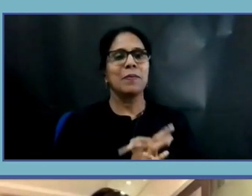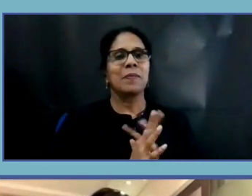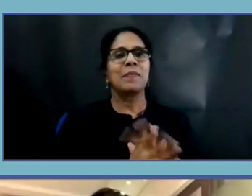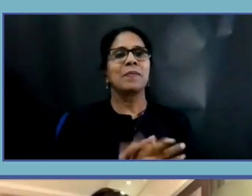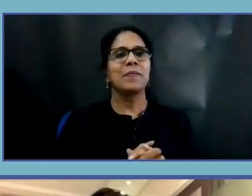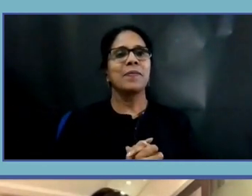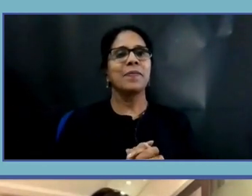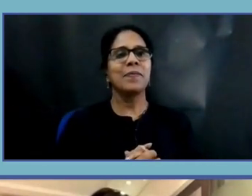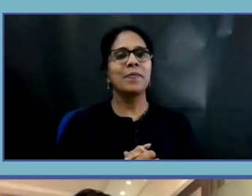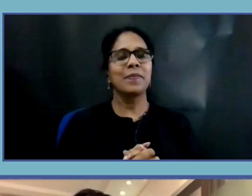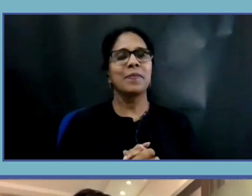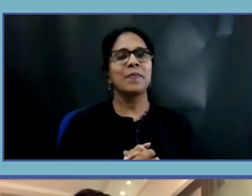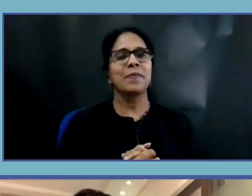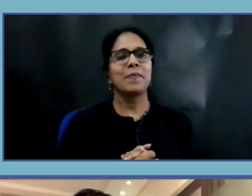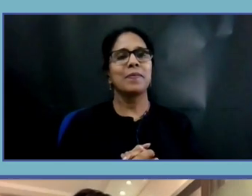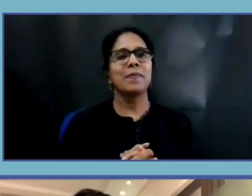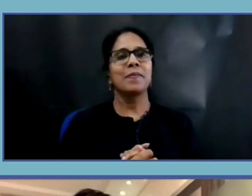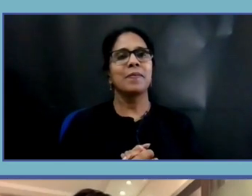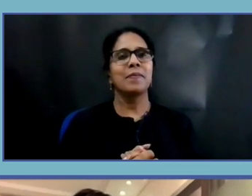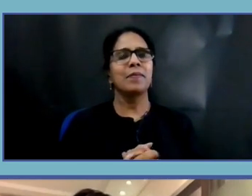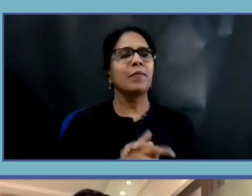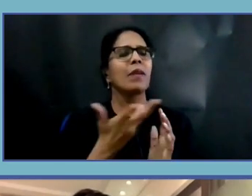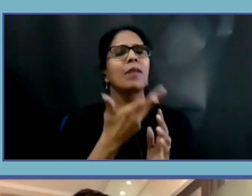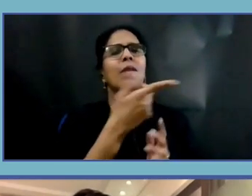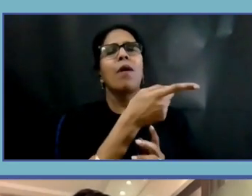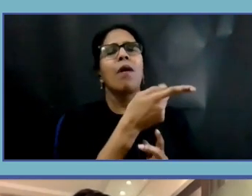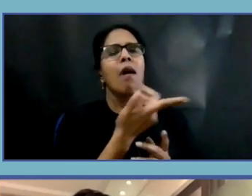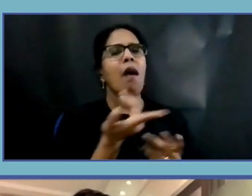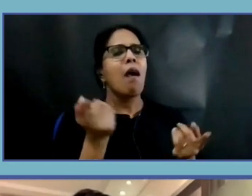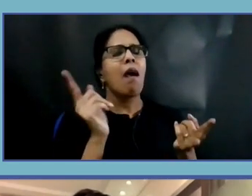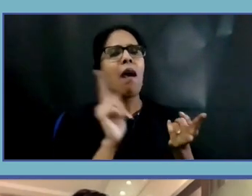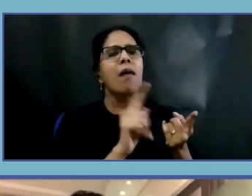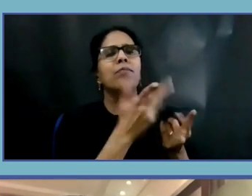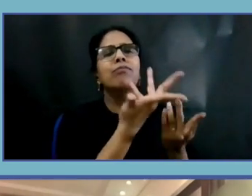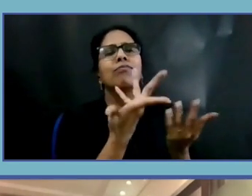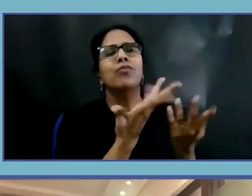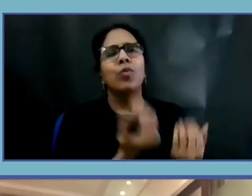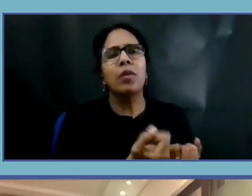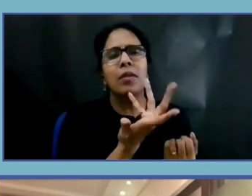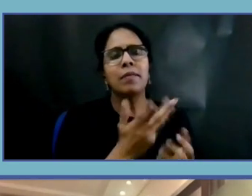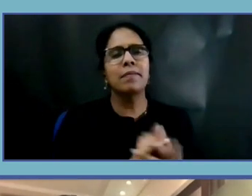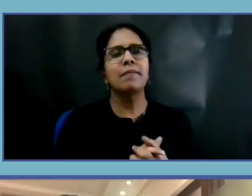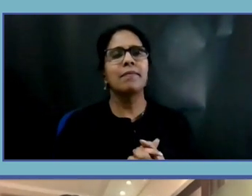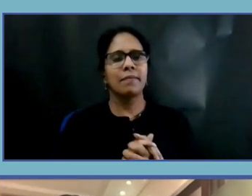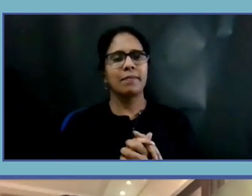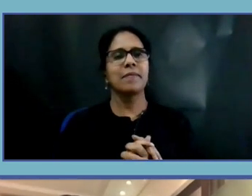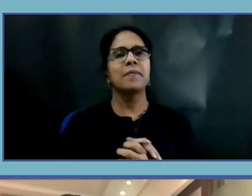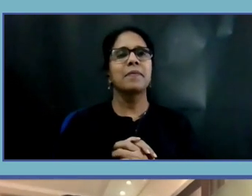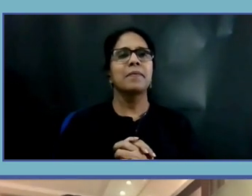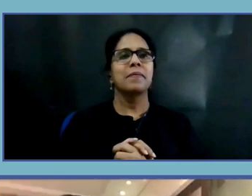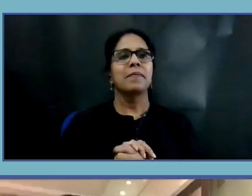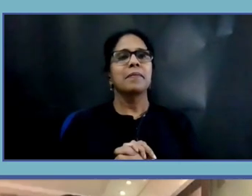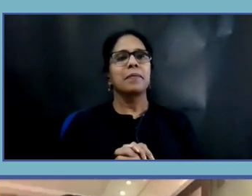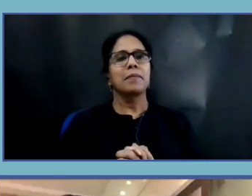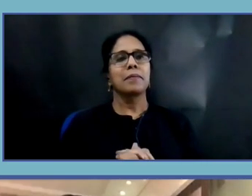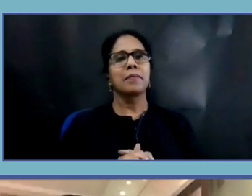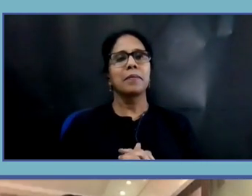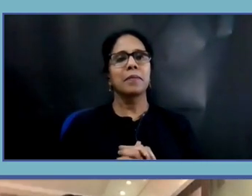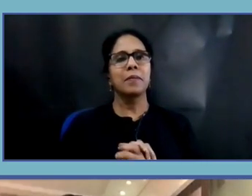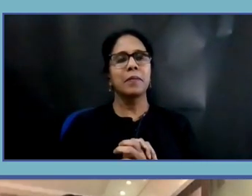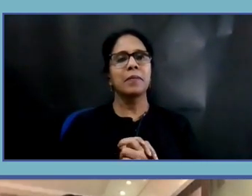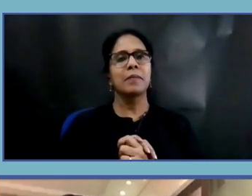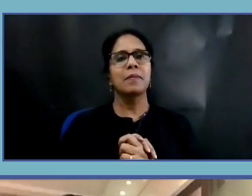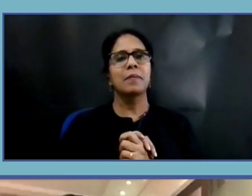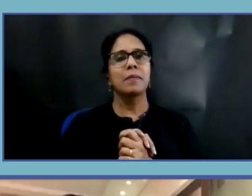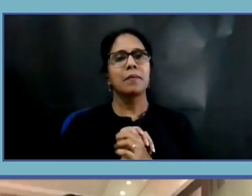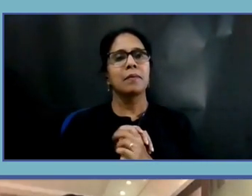You're welcome. So what's saw on Google Pranav? Search that you were born in Monga, Punjab. And you are